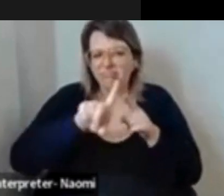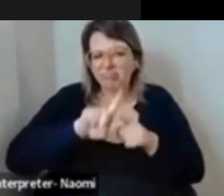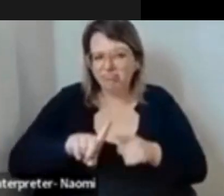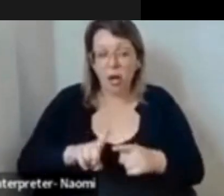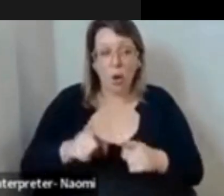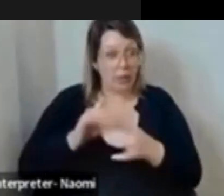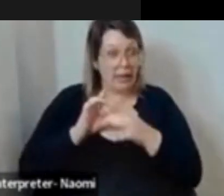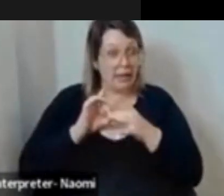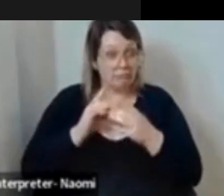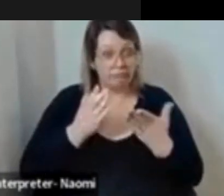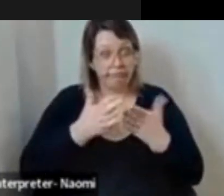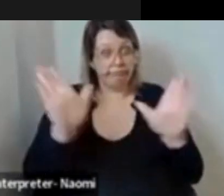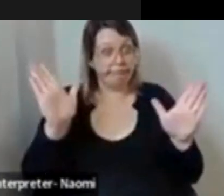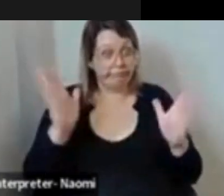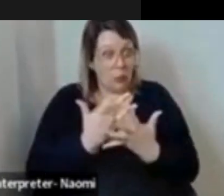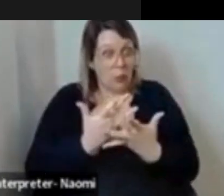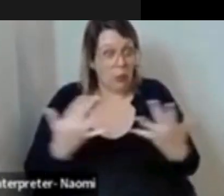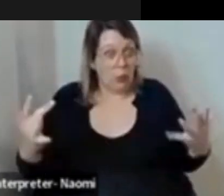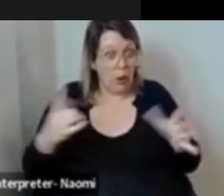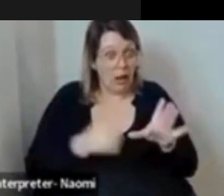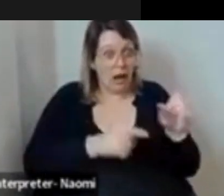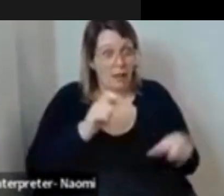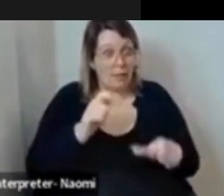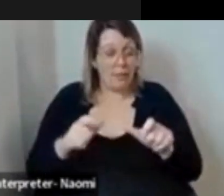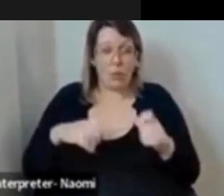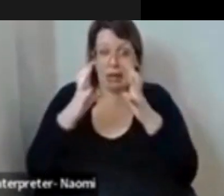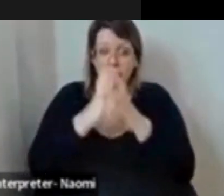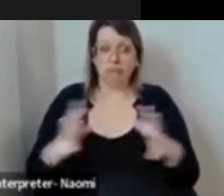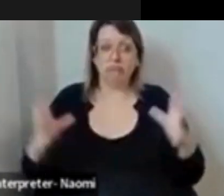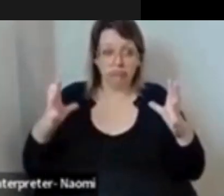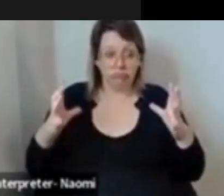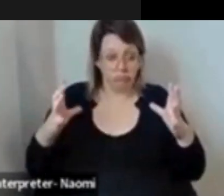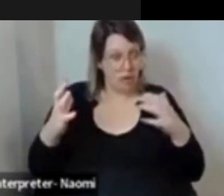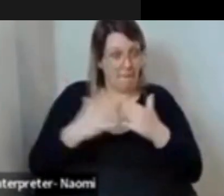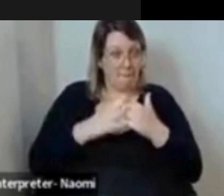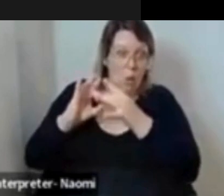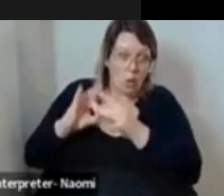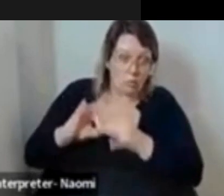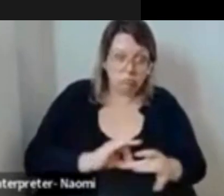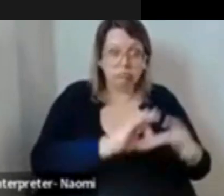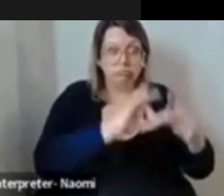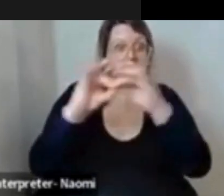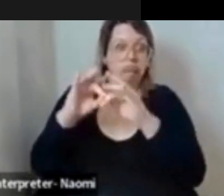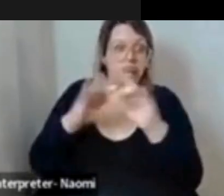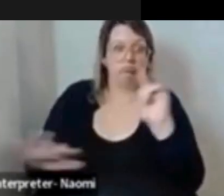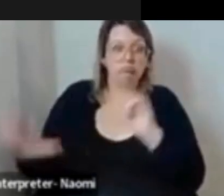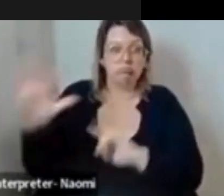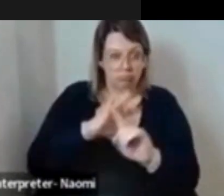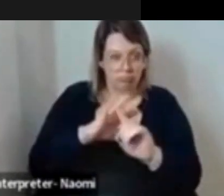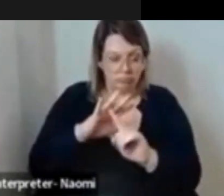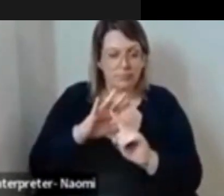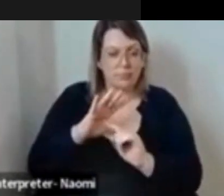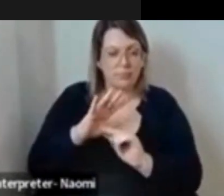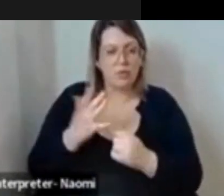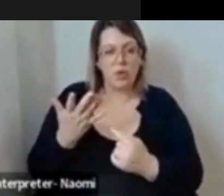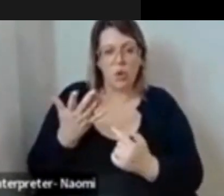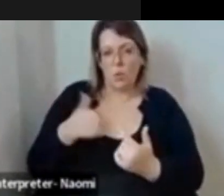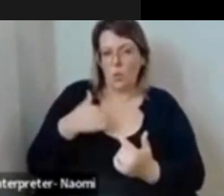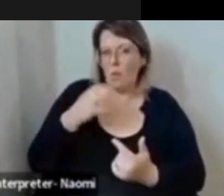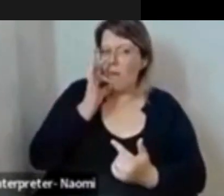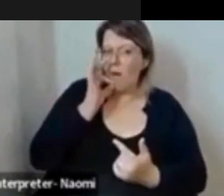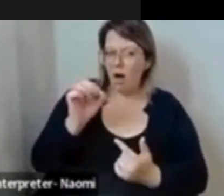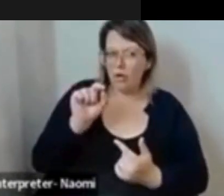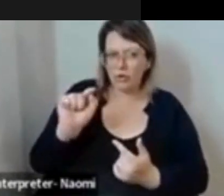significant numbers of young people and extend that collective reach across our entire partnership. So my question here really is whether you